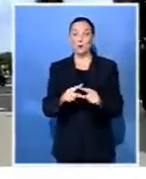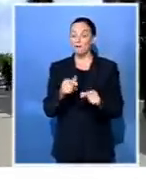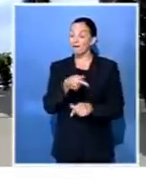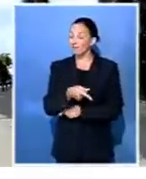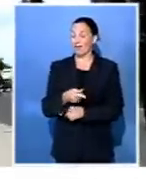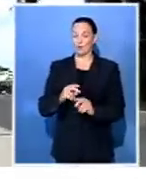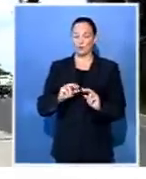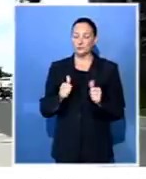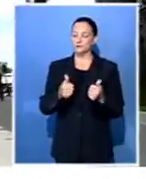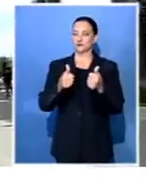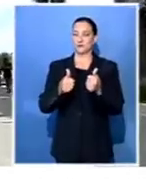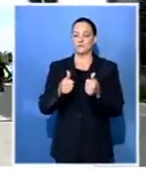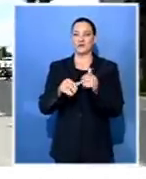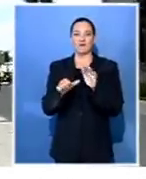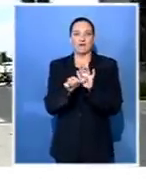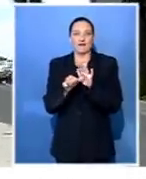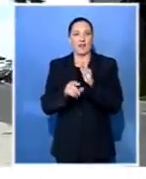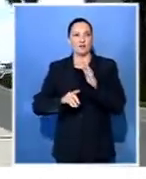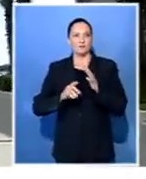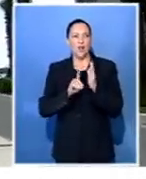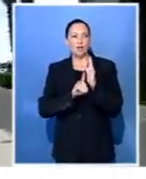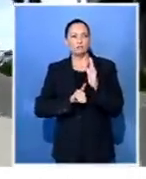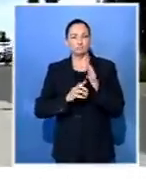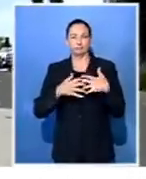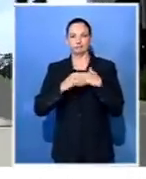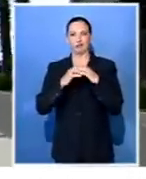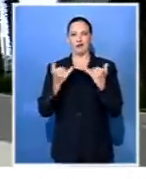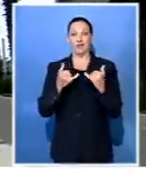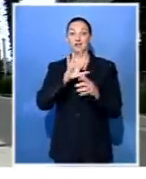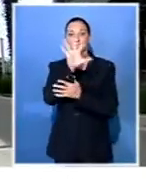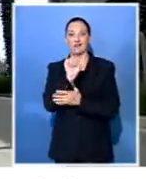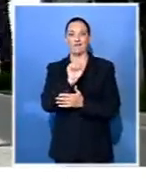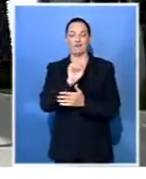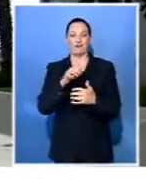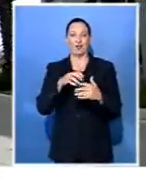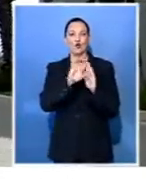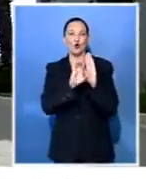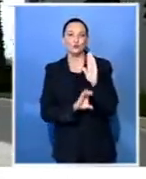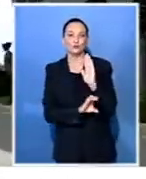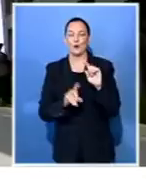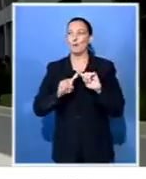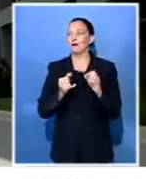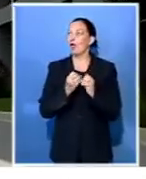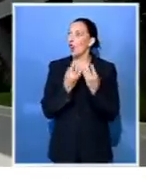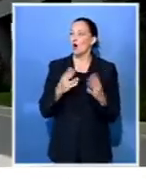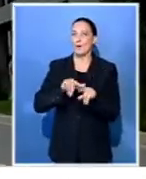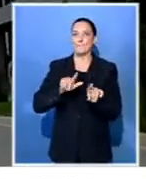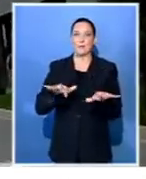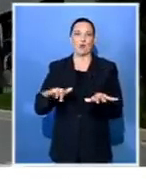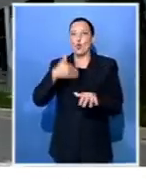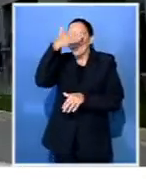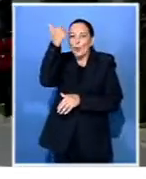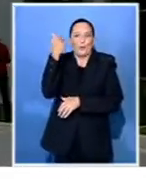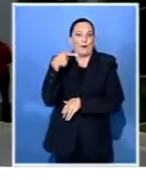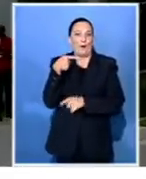key in the drafting of what we know now as the South African Constitution. I mean, Absolutely. A lot of people don't even know that it was